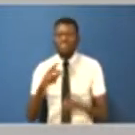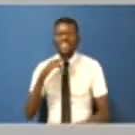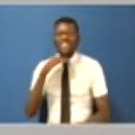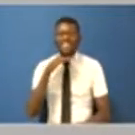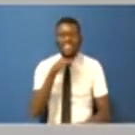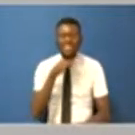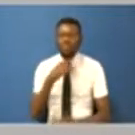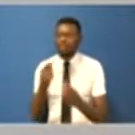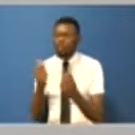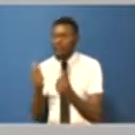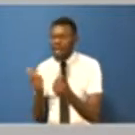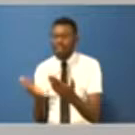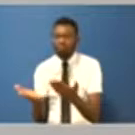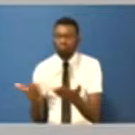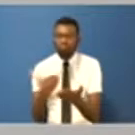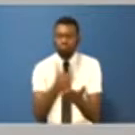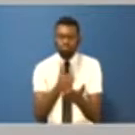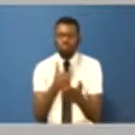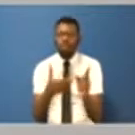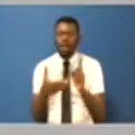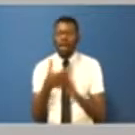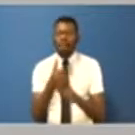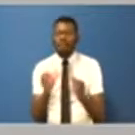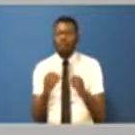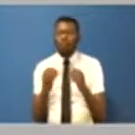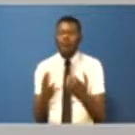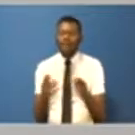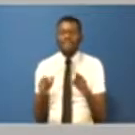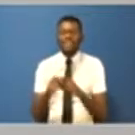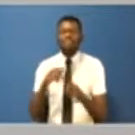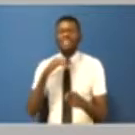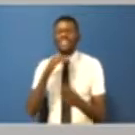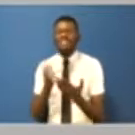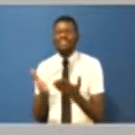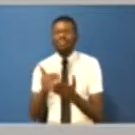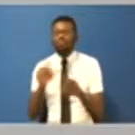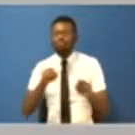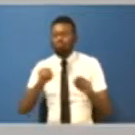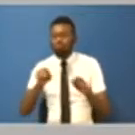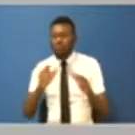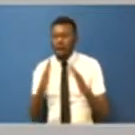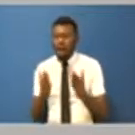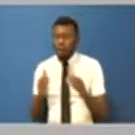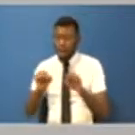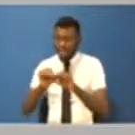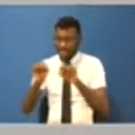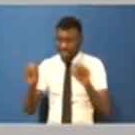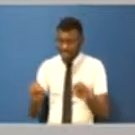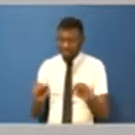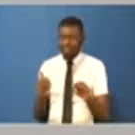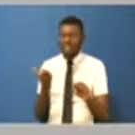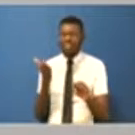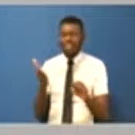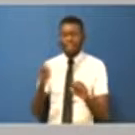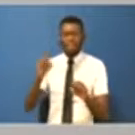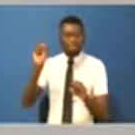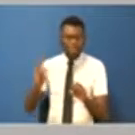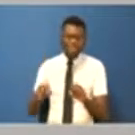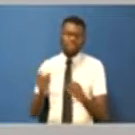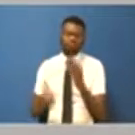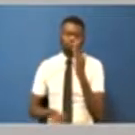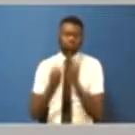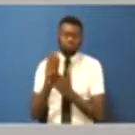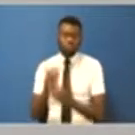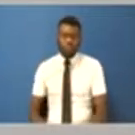generated from certain areas how much needs to be handled what is the success rate of the systems we have put in place because when i was reflecting on